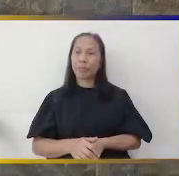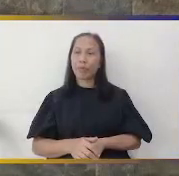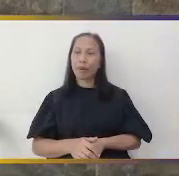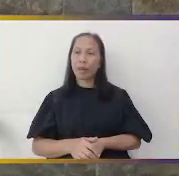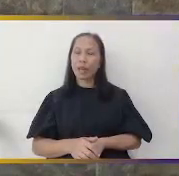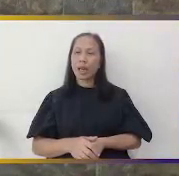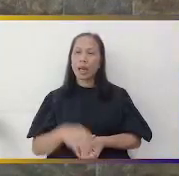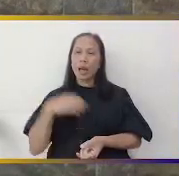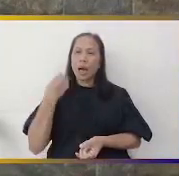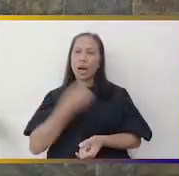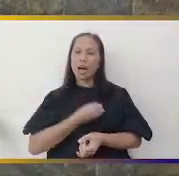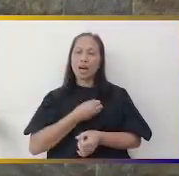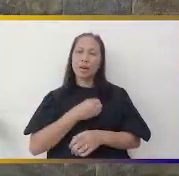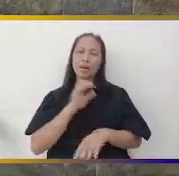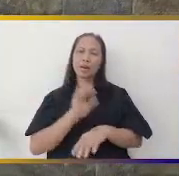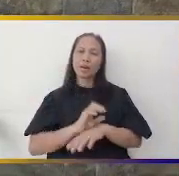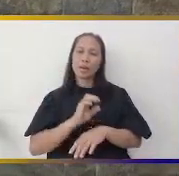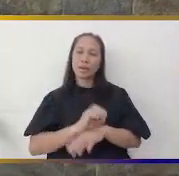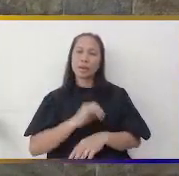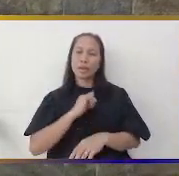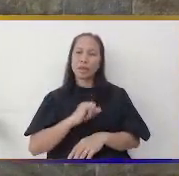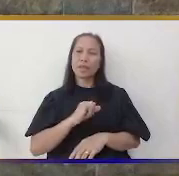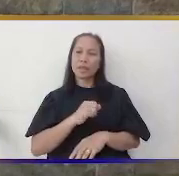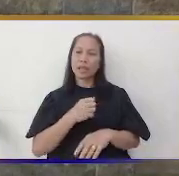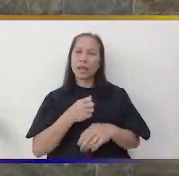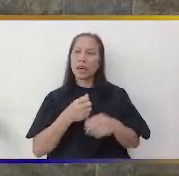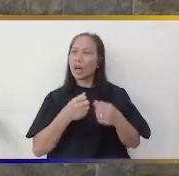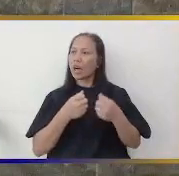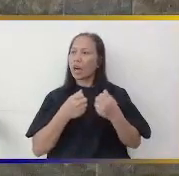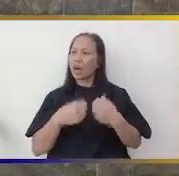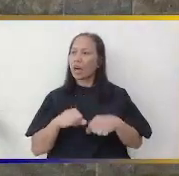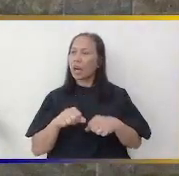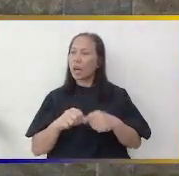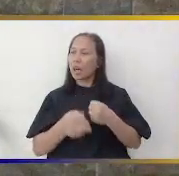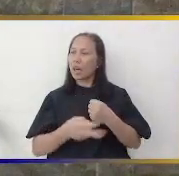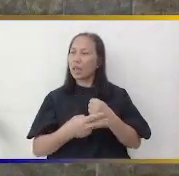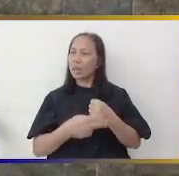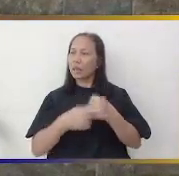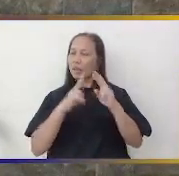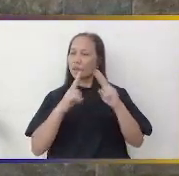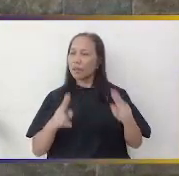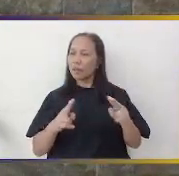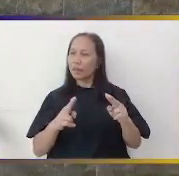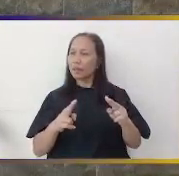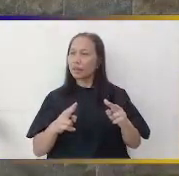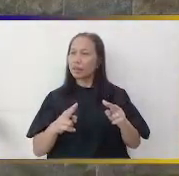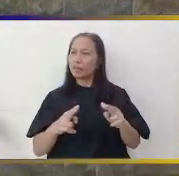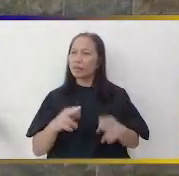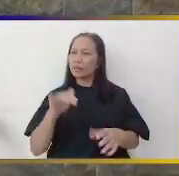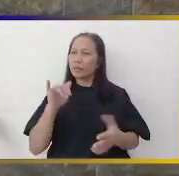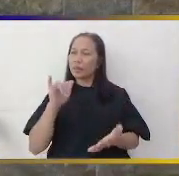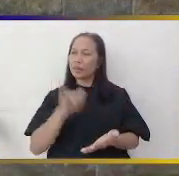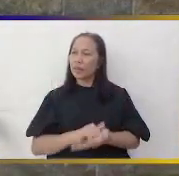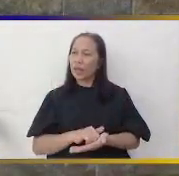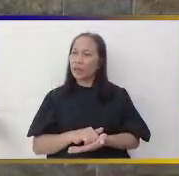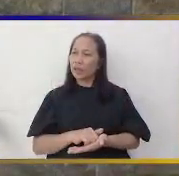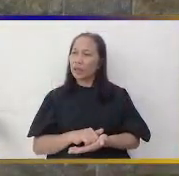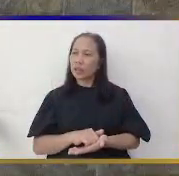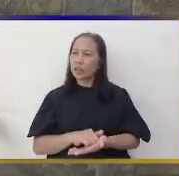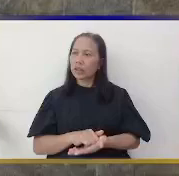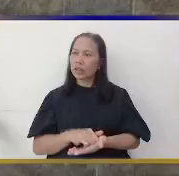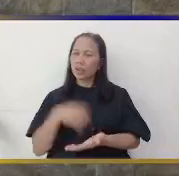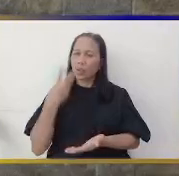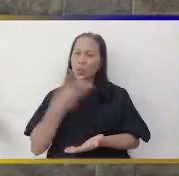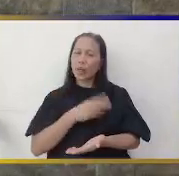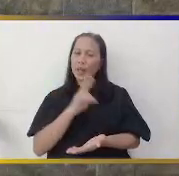there mayy what meet in m house in the church that there may be meet mga kapatid